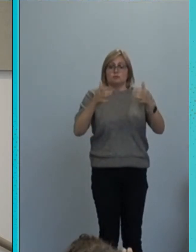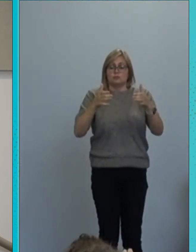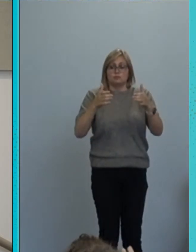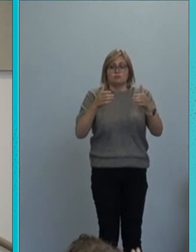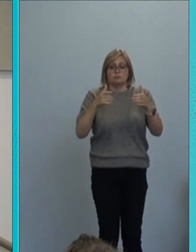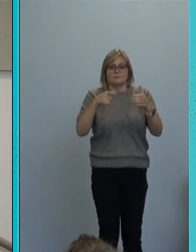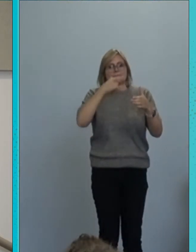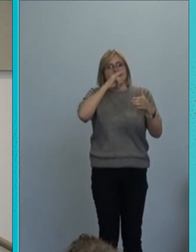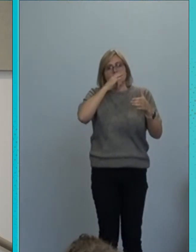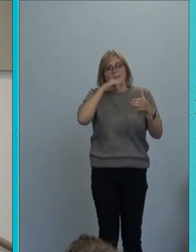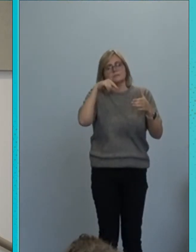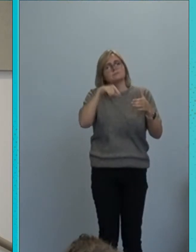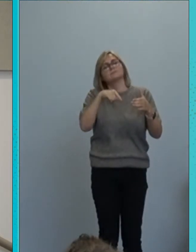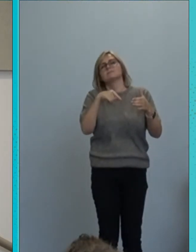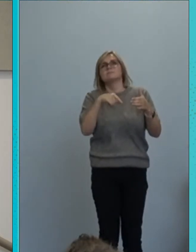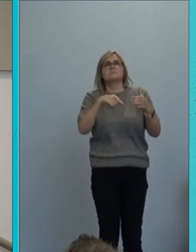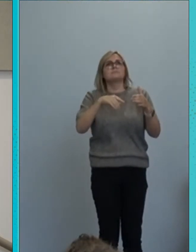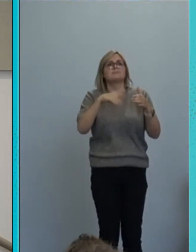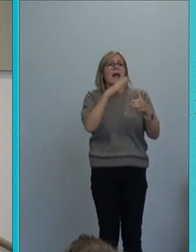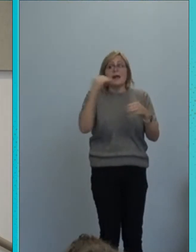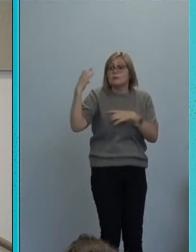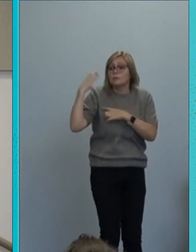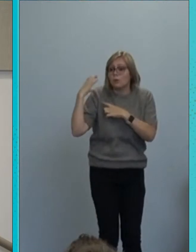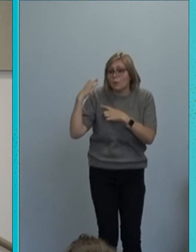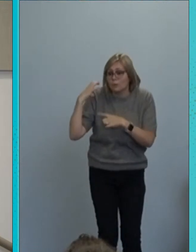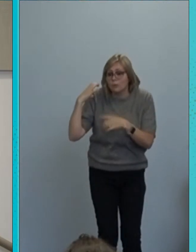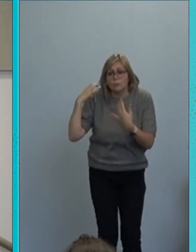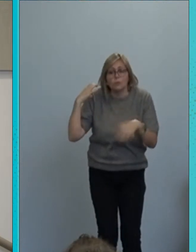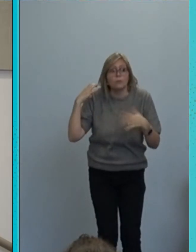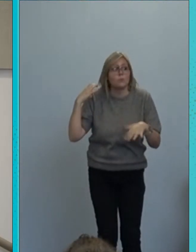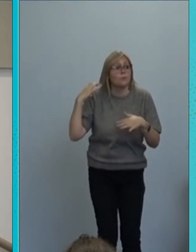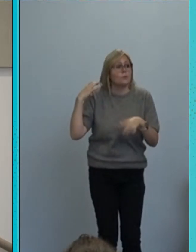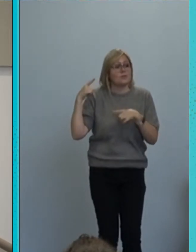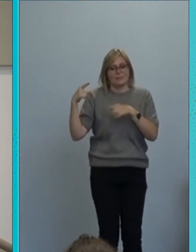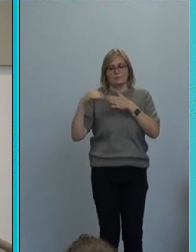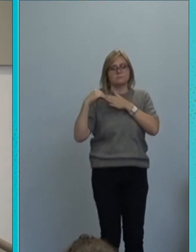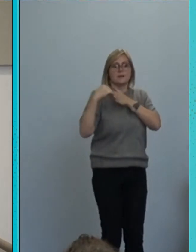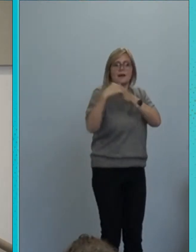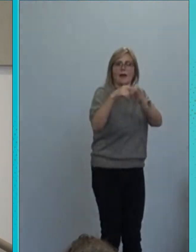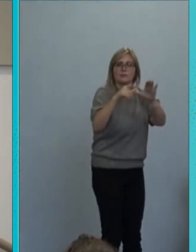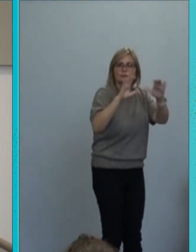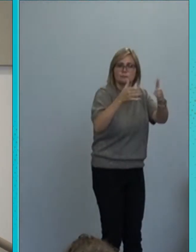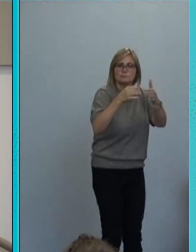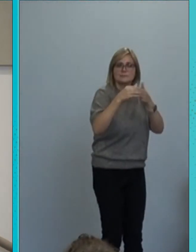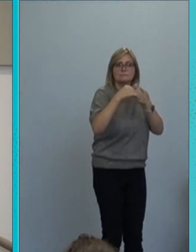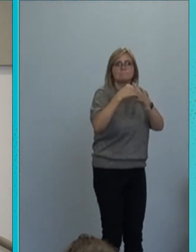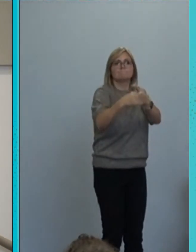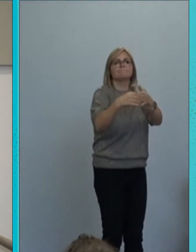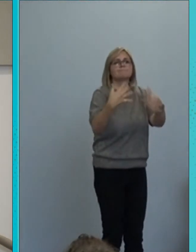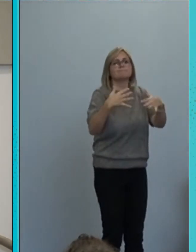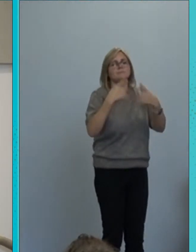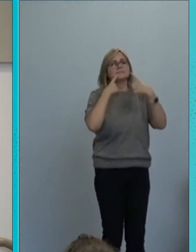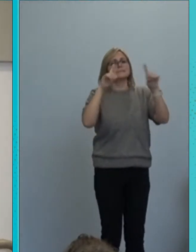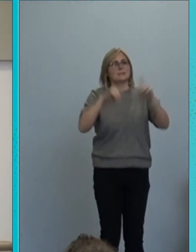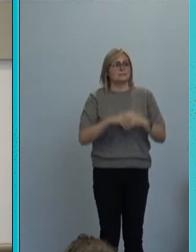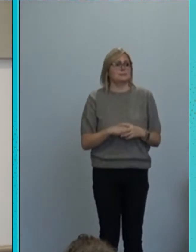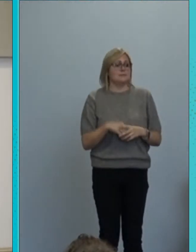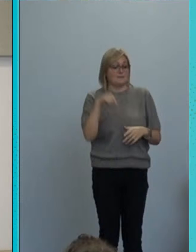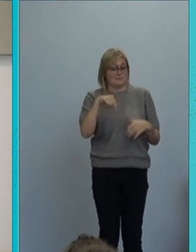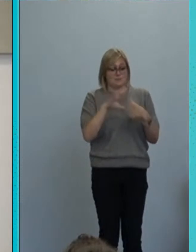of kids and the coaches who guided them. It's a story about